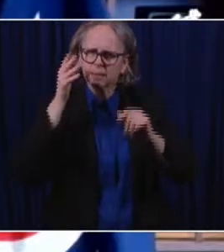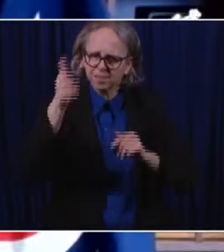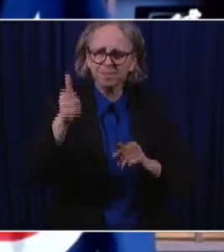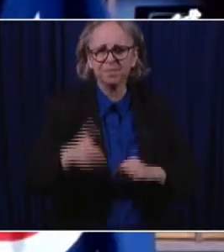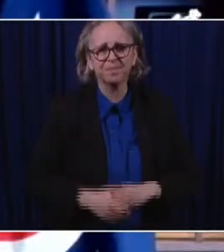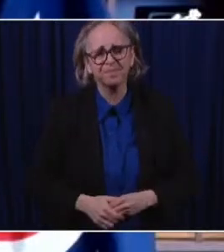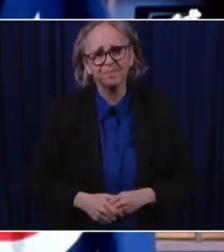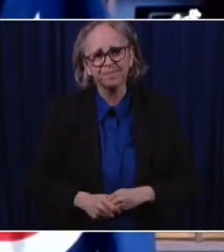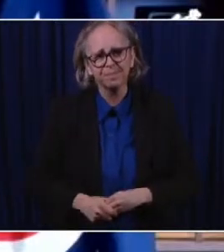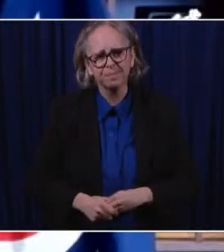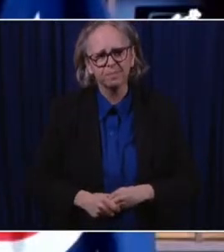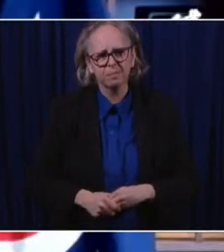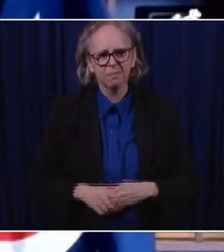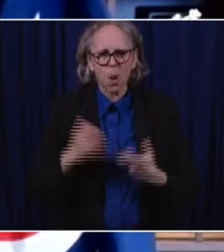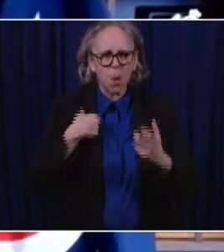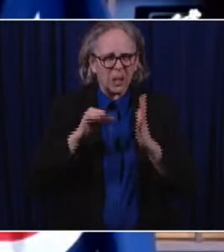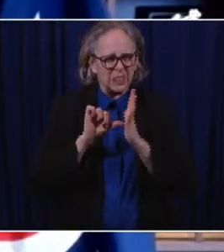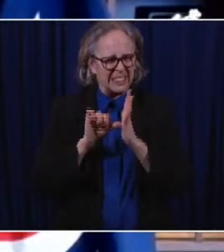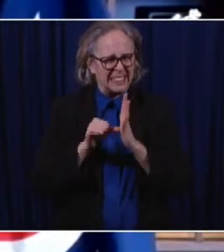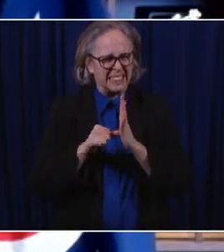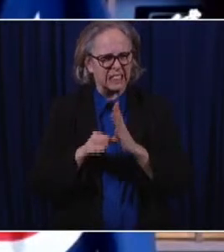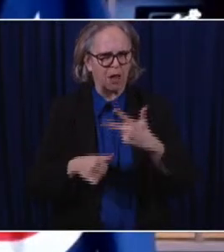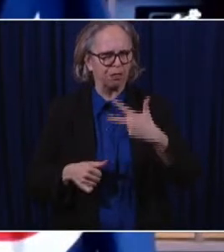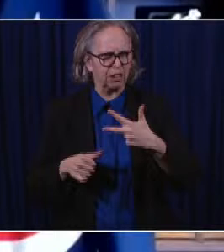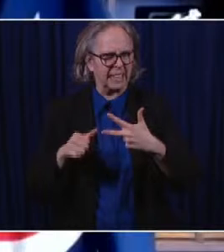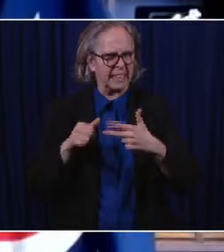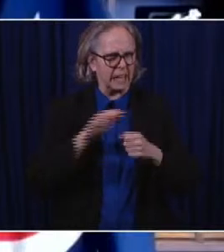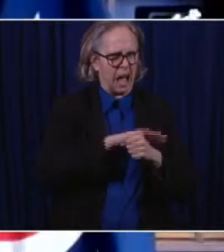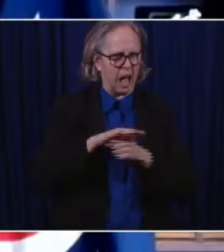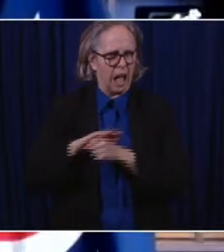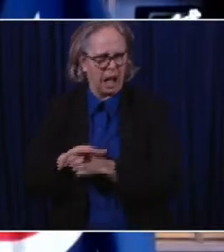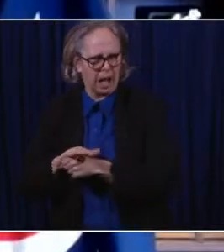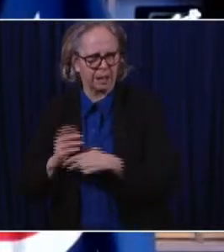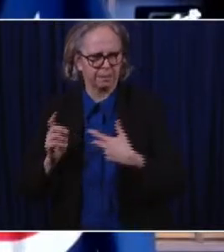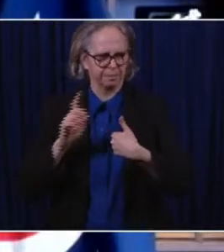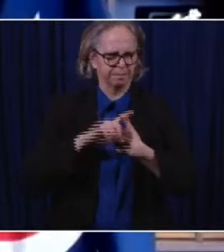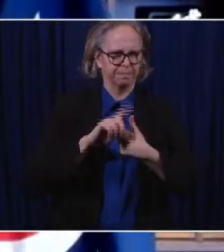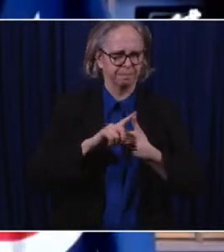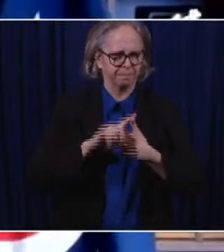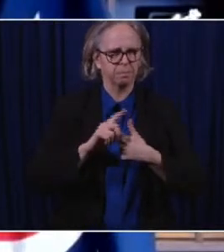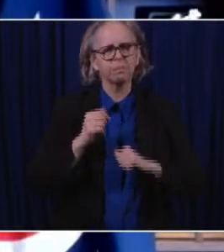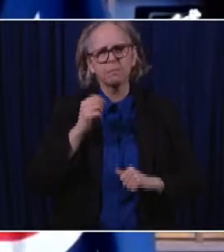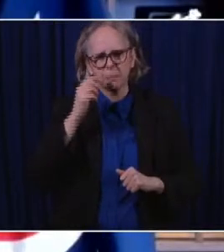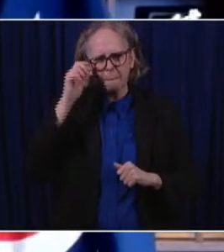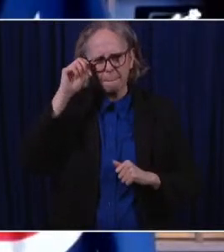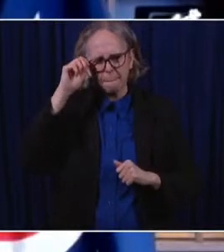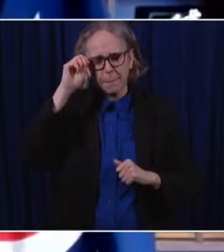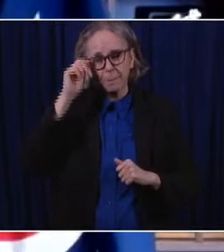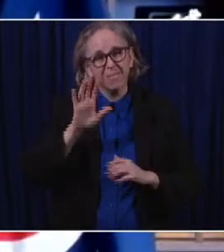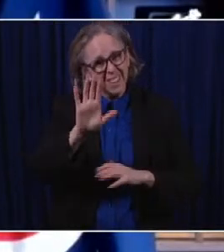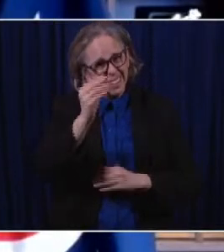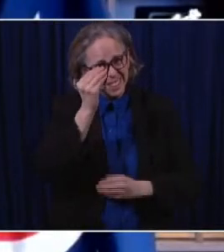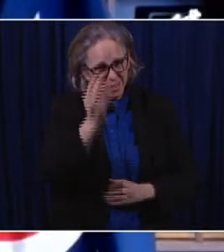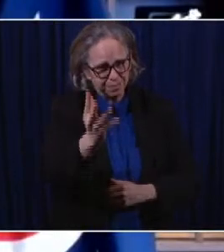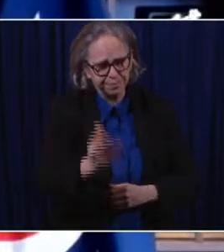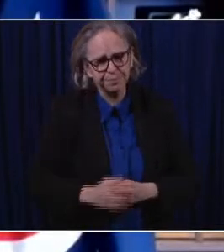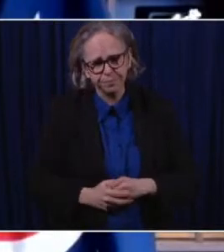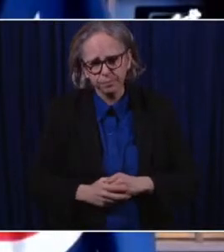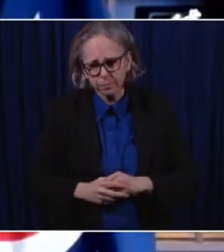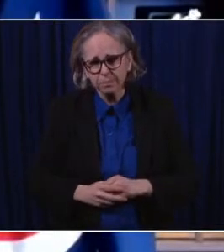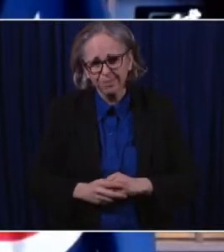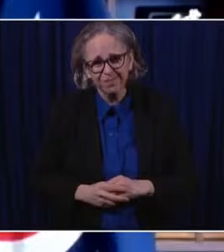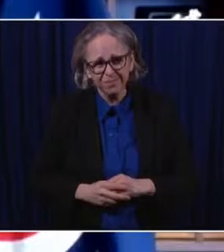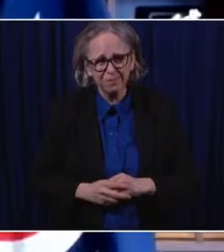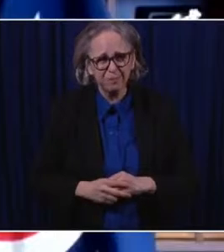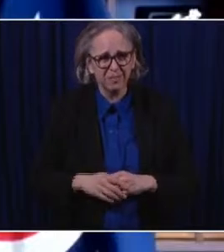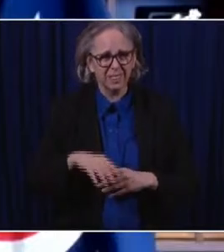highlight 3 areas in that recovery package in the budget. First, let's discuss career